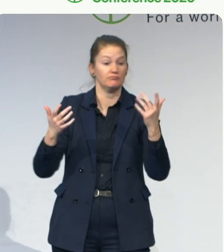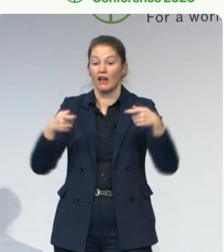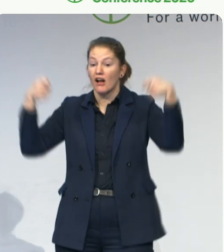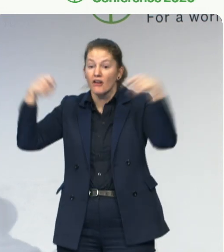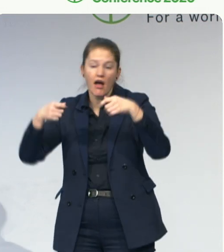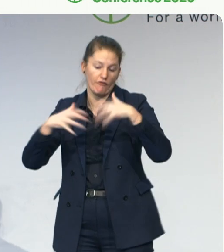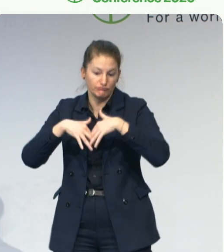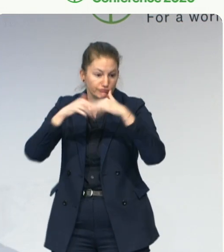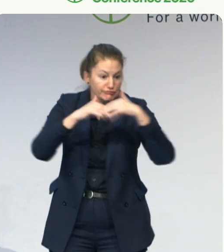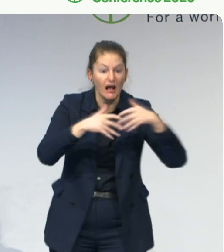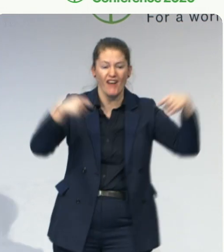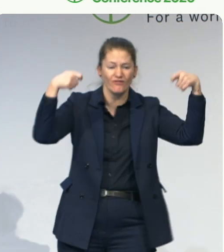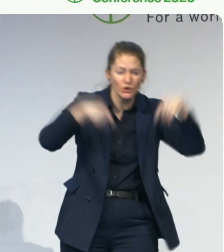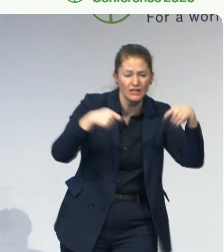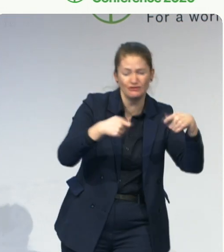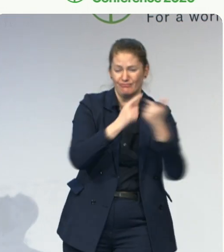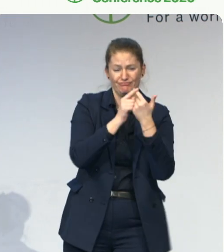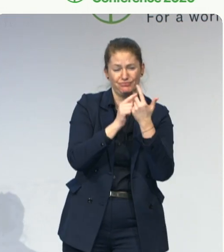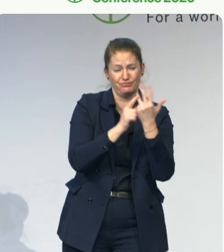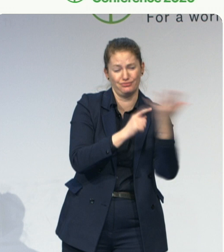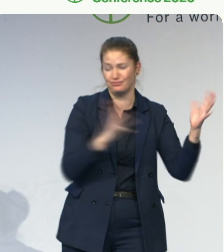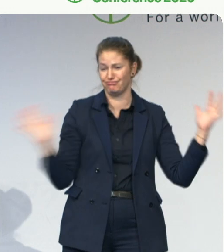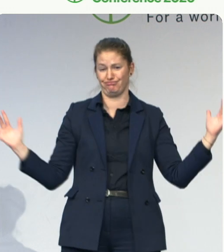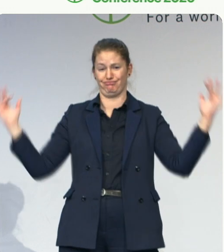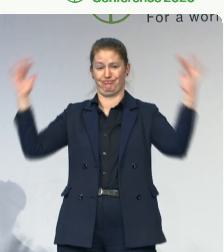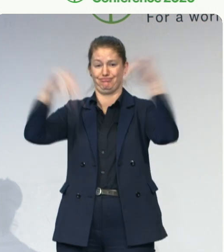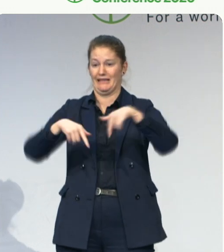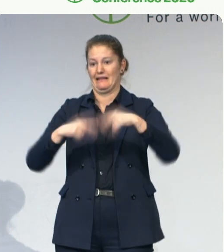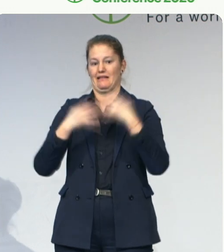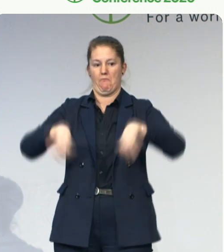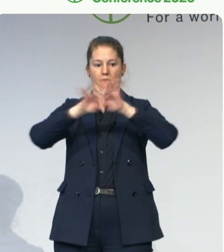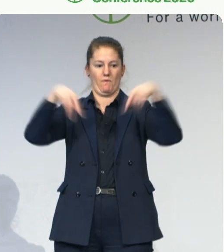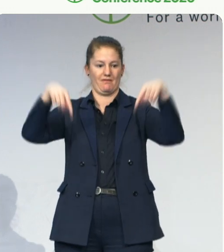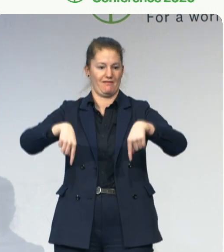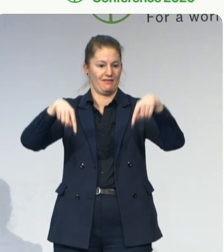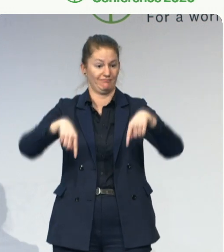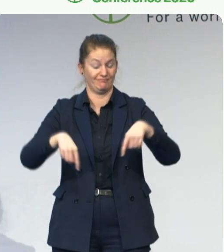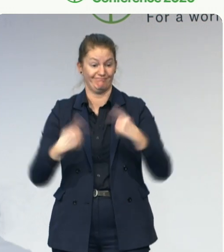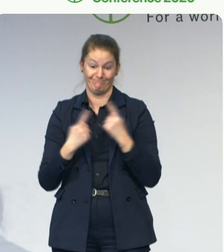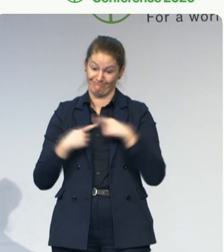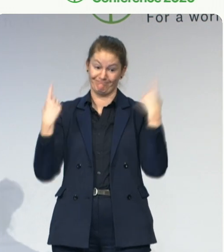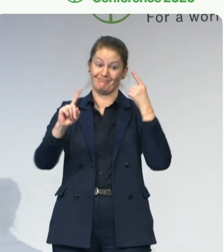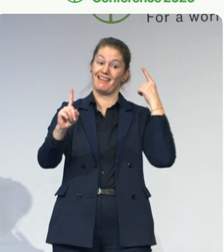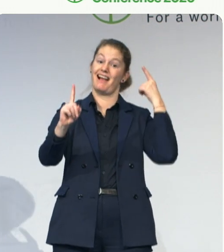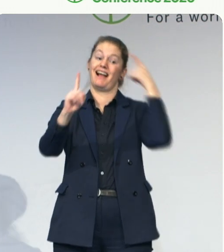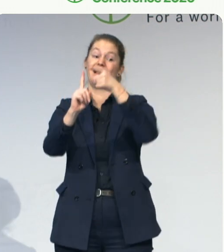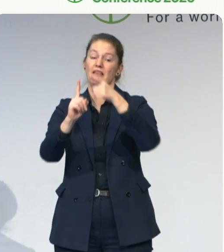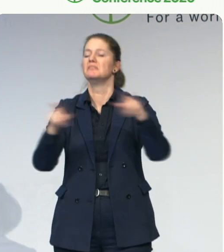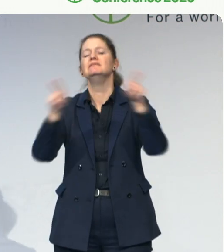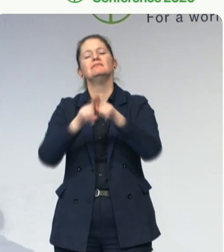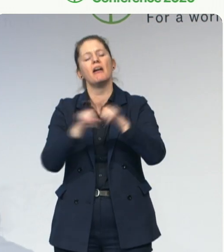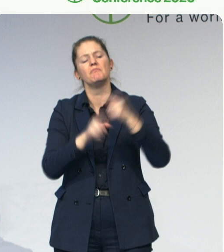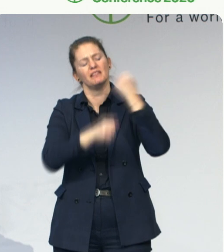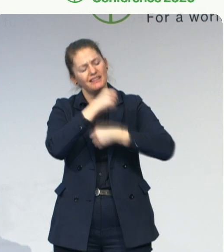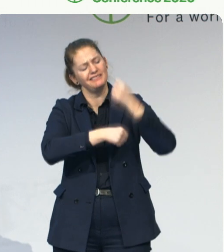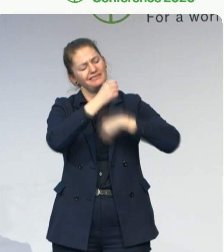same: to tear down barriers for persons with disabilities and leave no one